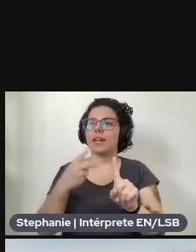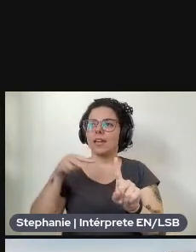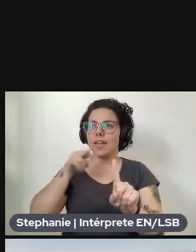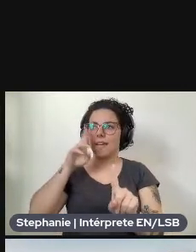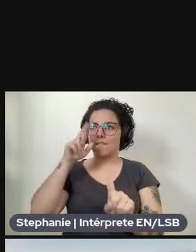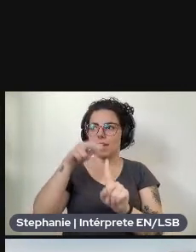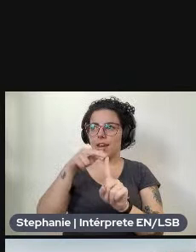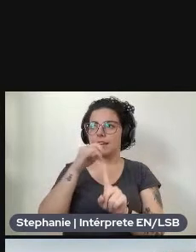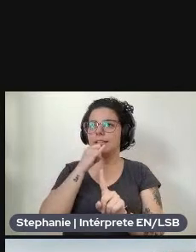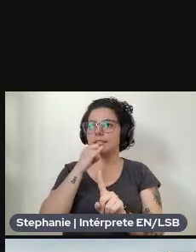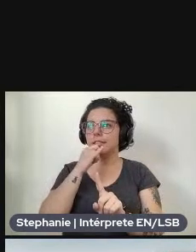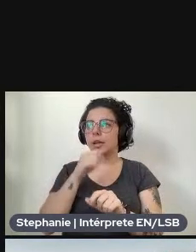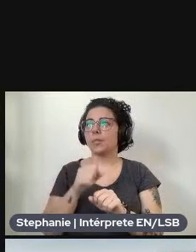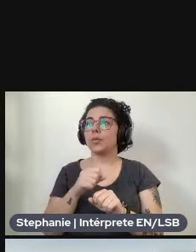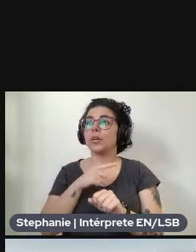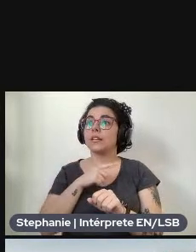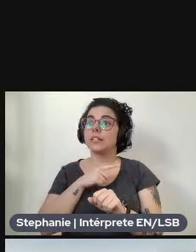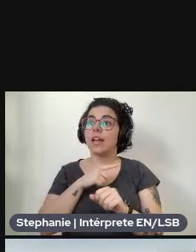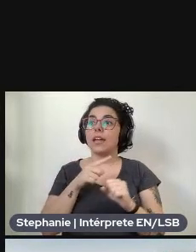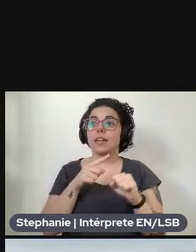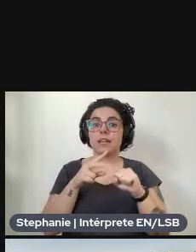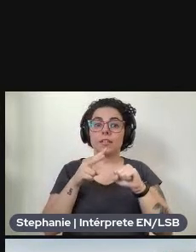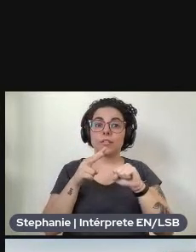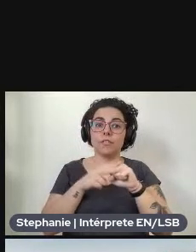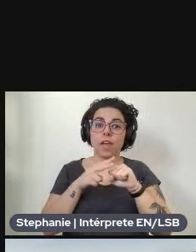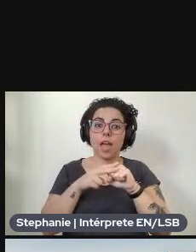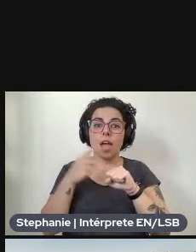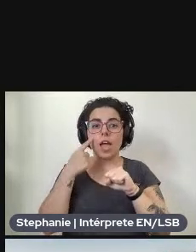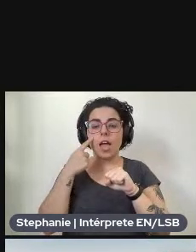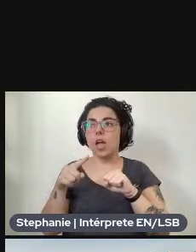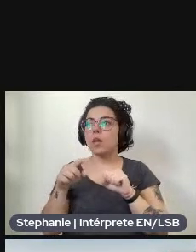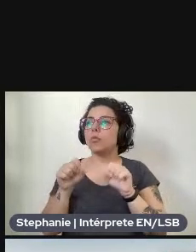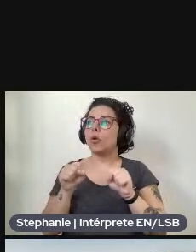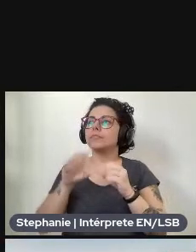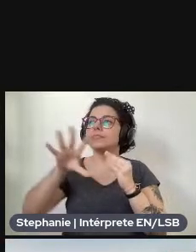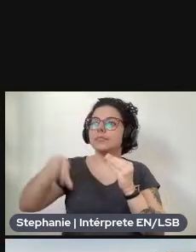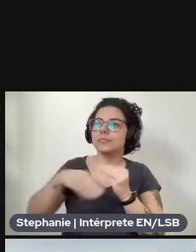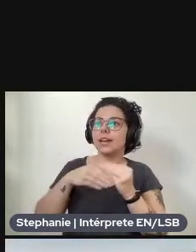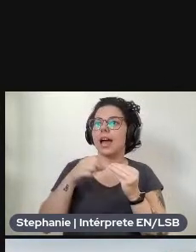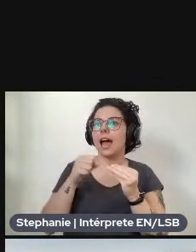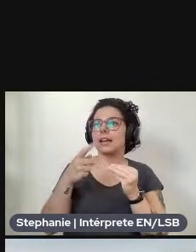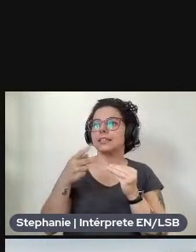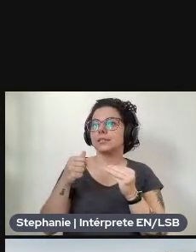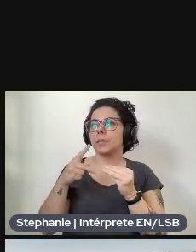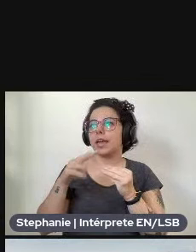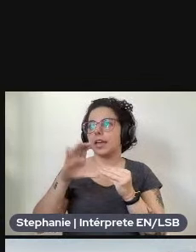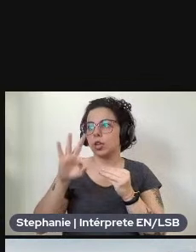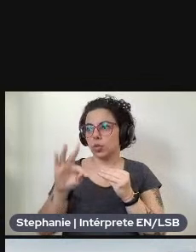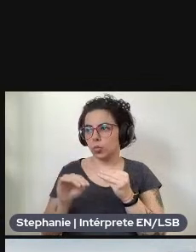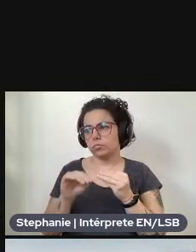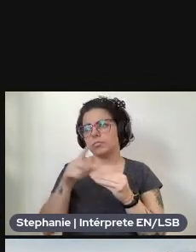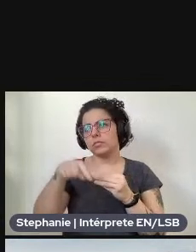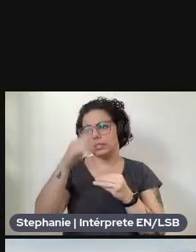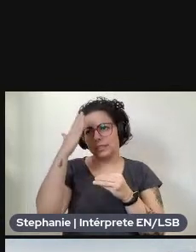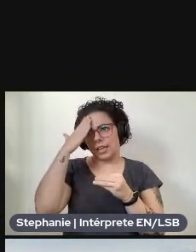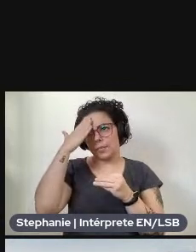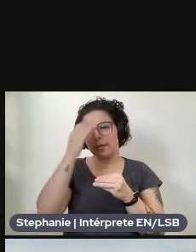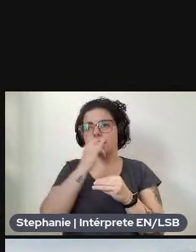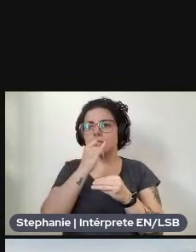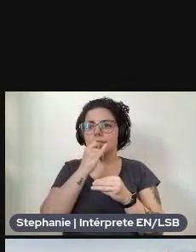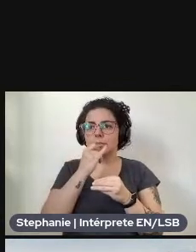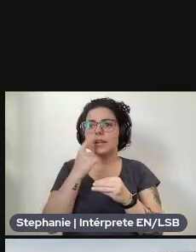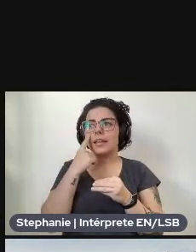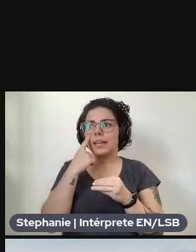then gradually over time acquired that spectral meaning. And as you know, probably very interesting here